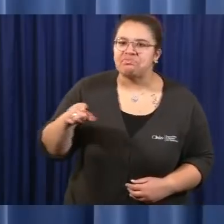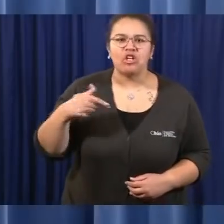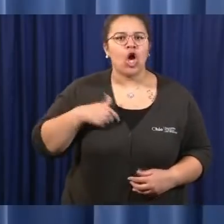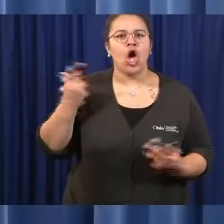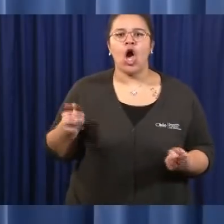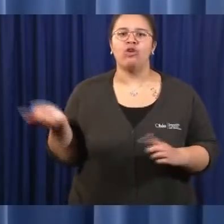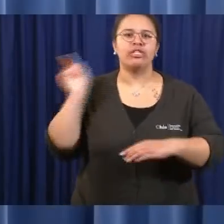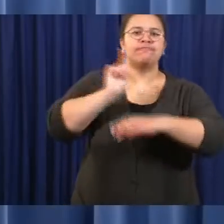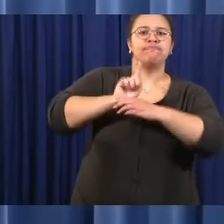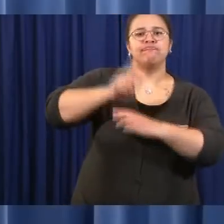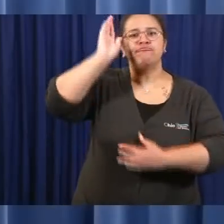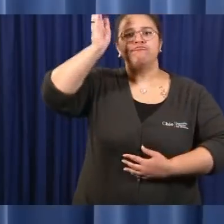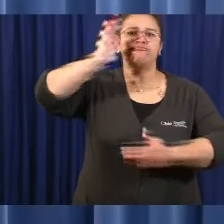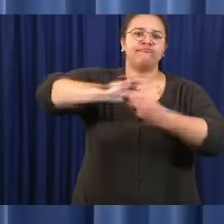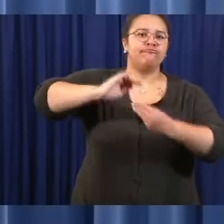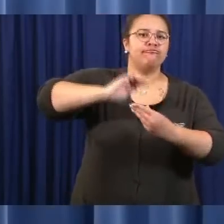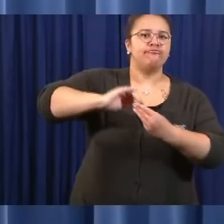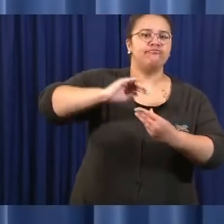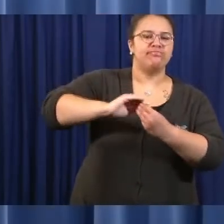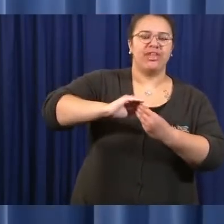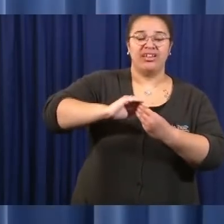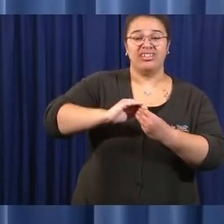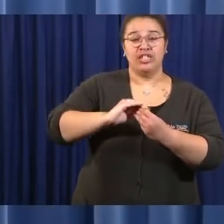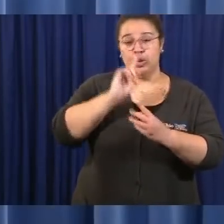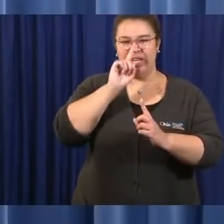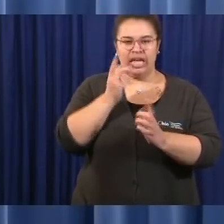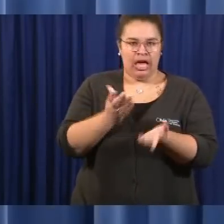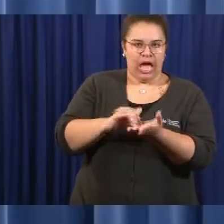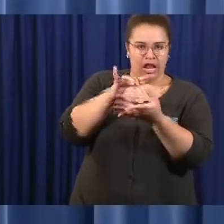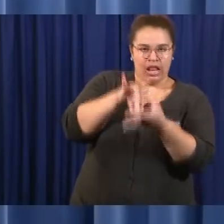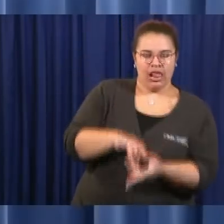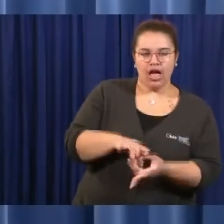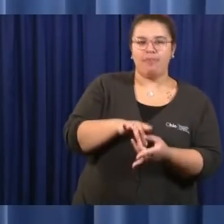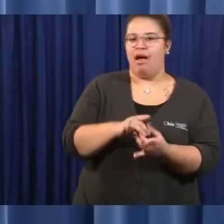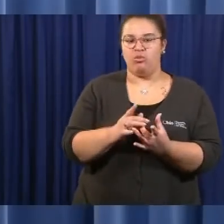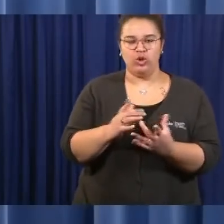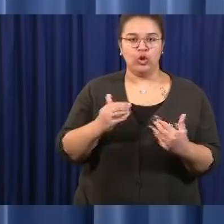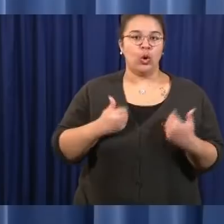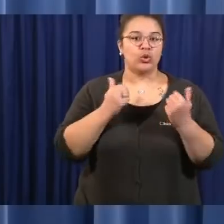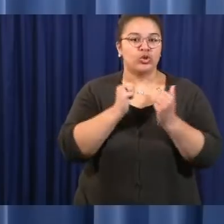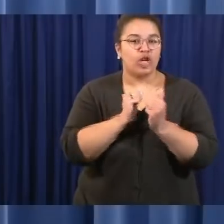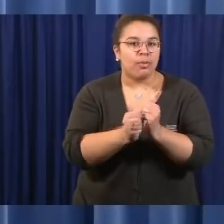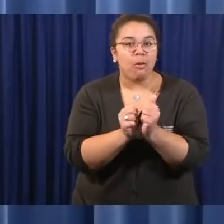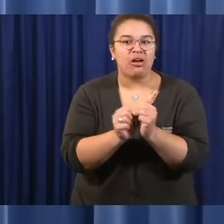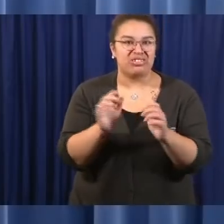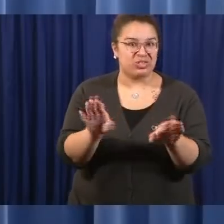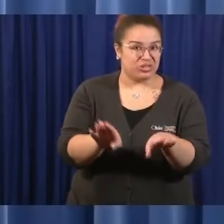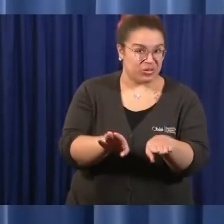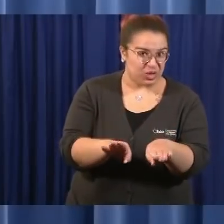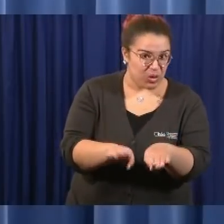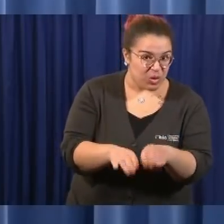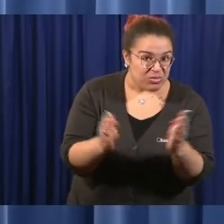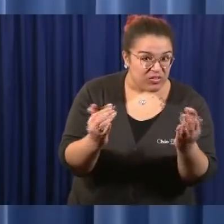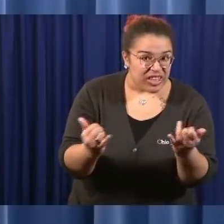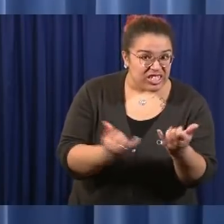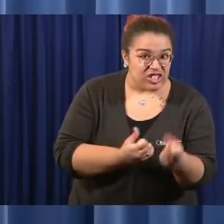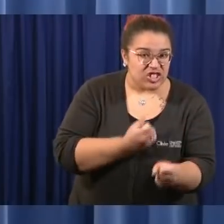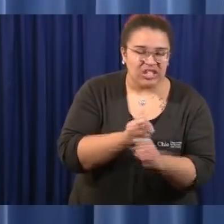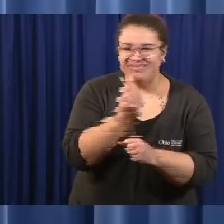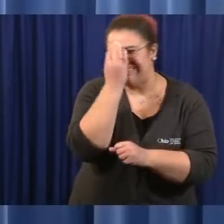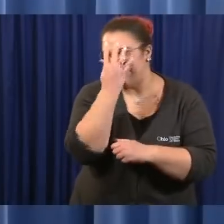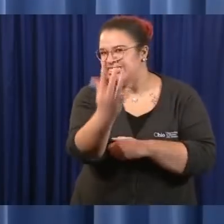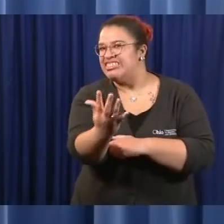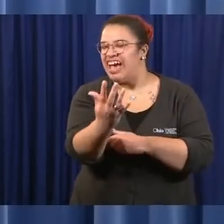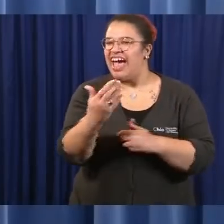reopening youth sports this year. We know it's an evolving situation, but there's deadlines that they have to hit, and if they don't, it's